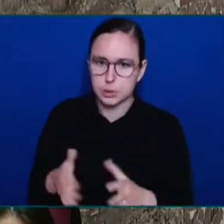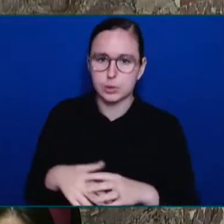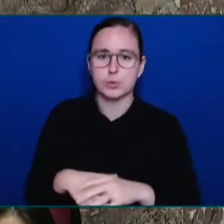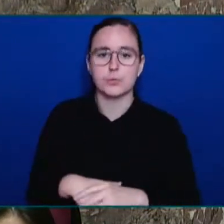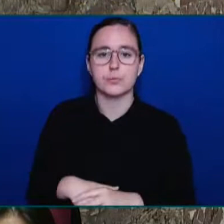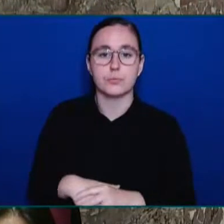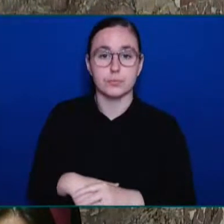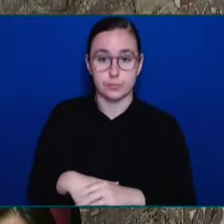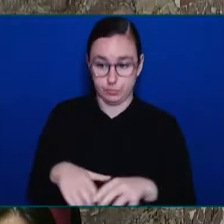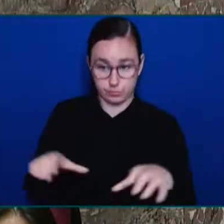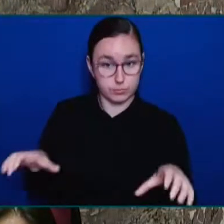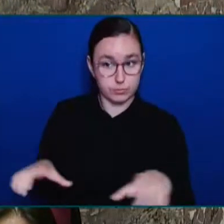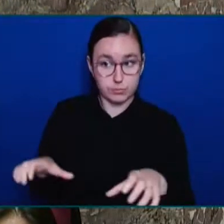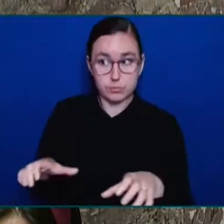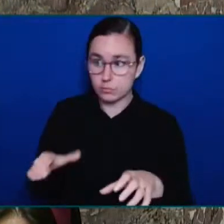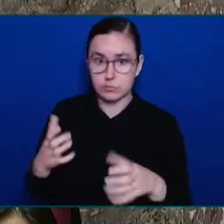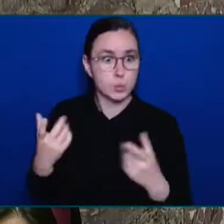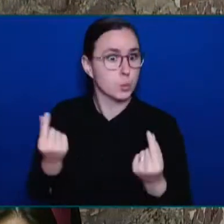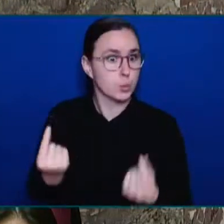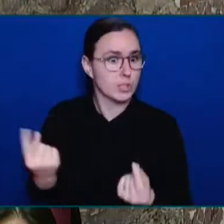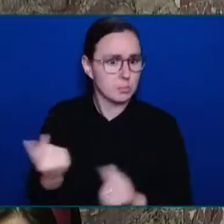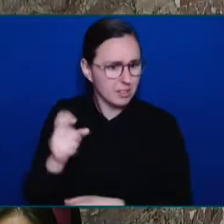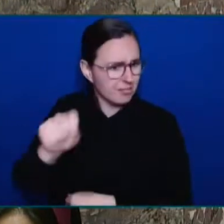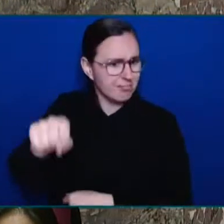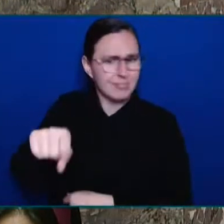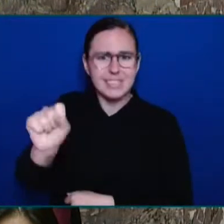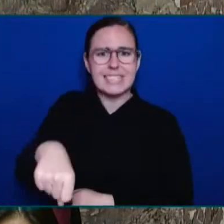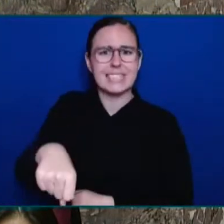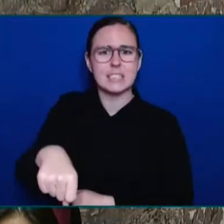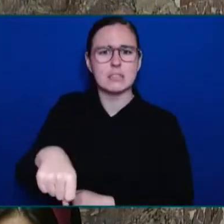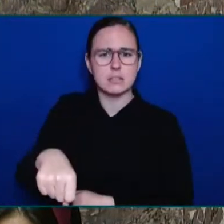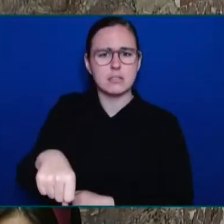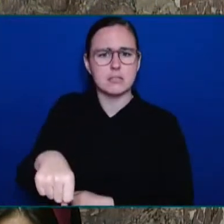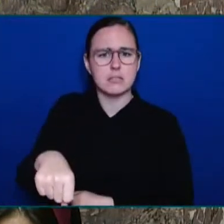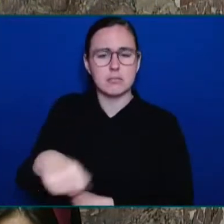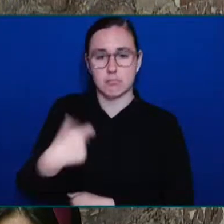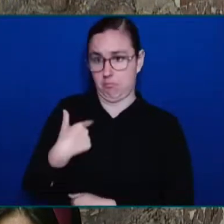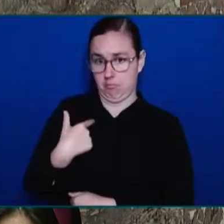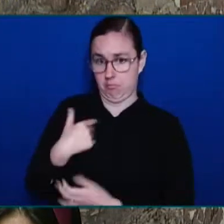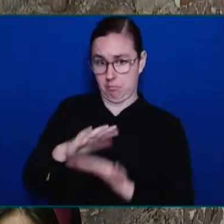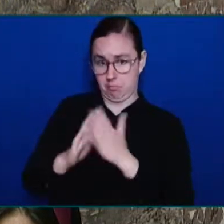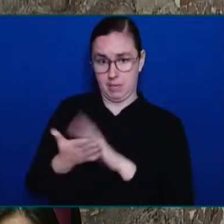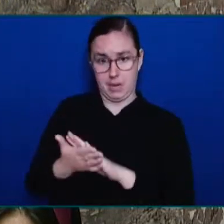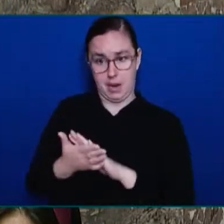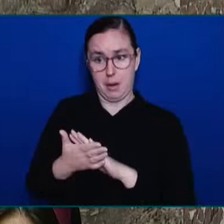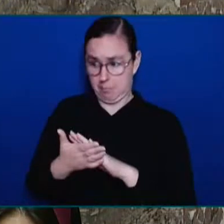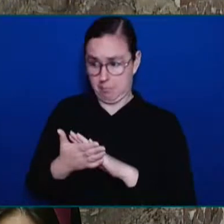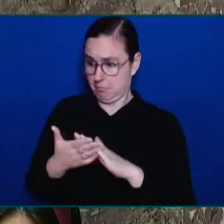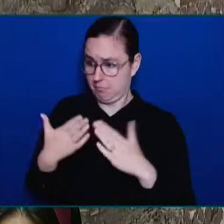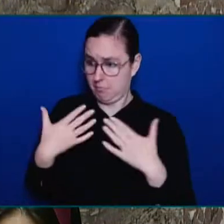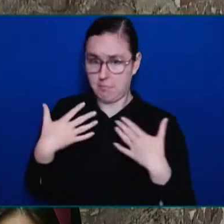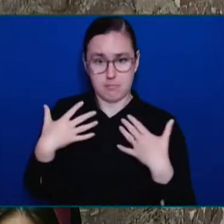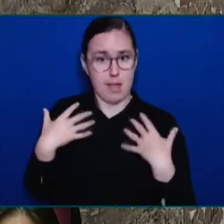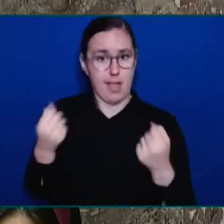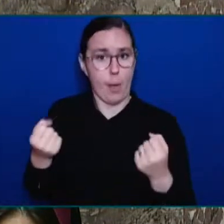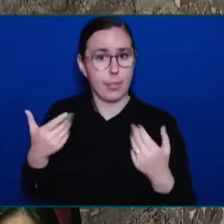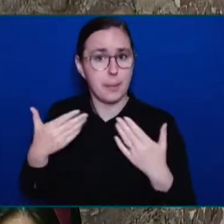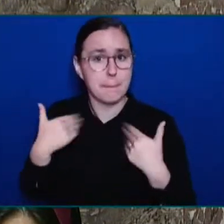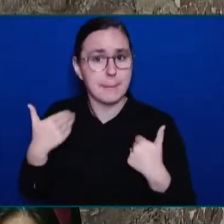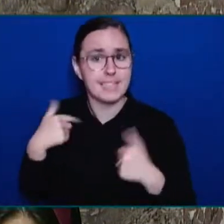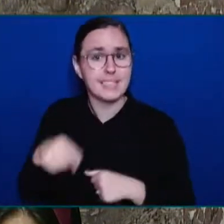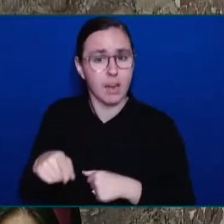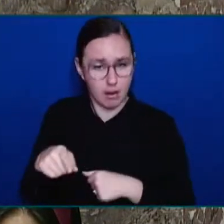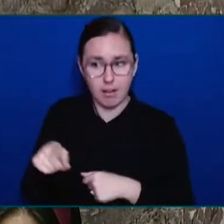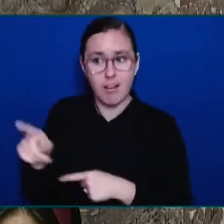When I became Minister of Health, we were last in Canada in registered nurses per capita. Last. You can't get any worse than last. Since